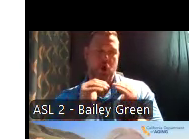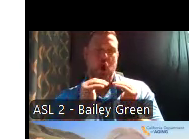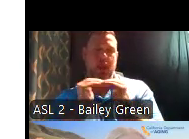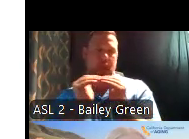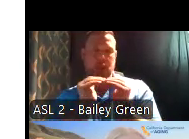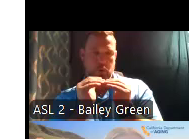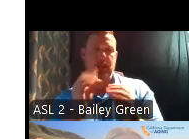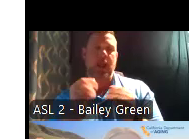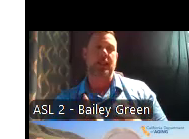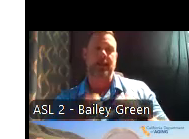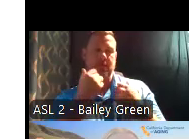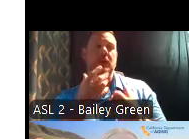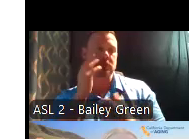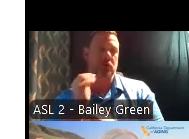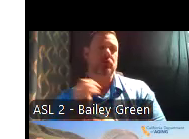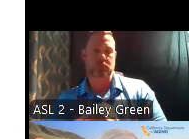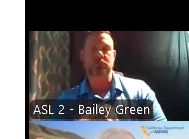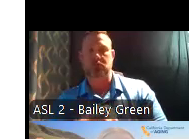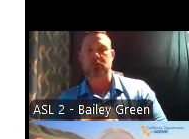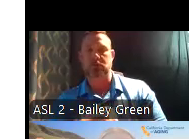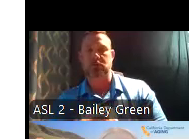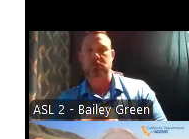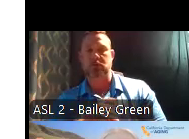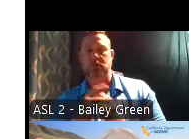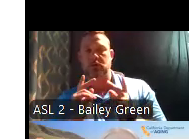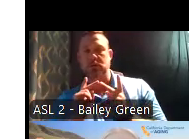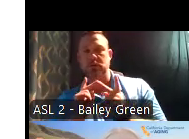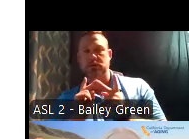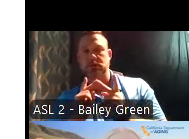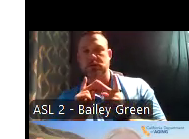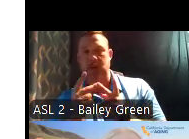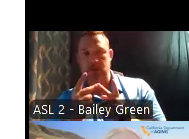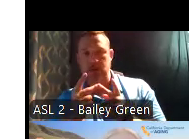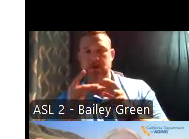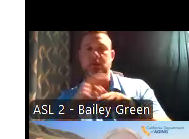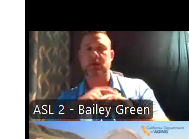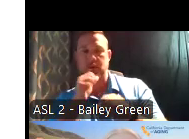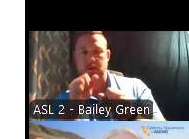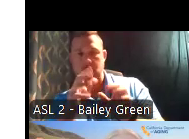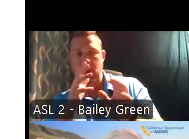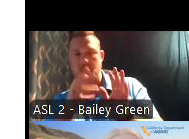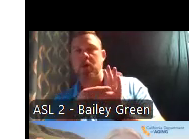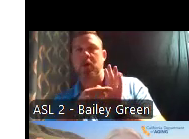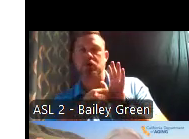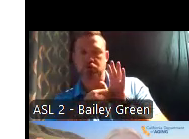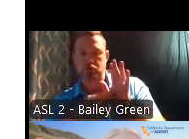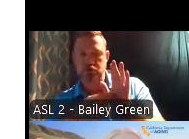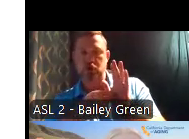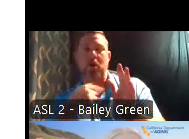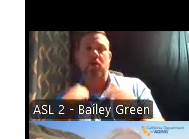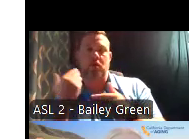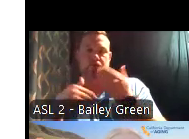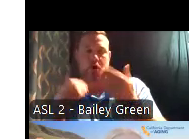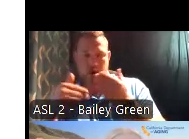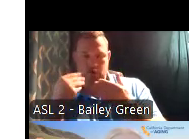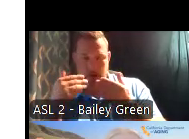lived experience. Second, it's also a time that we can highlight the progress to date that we've made